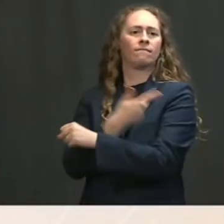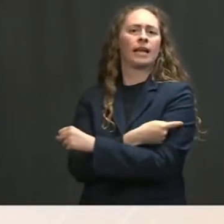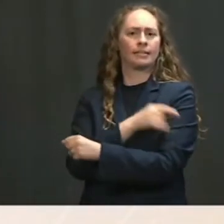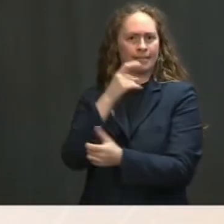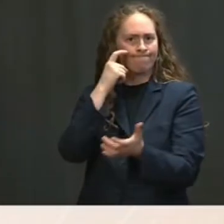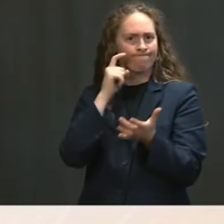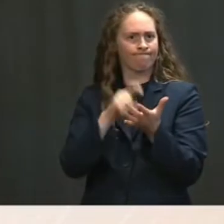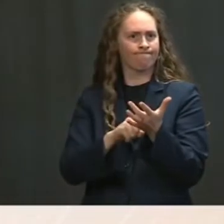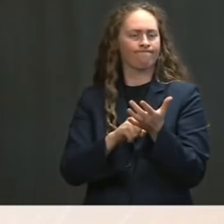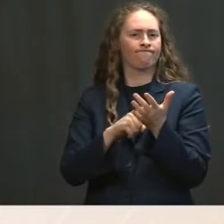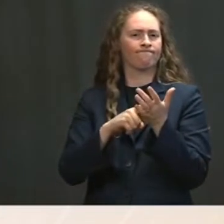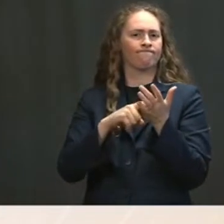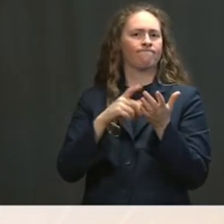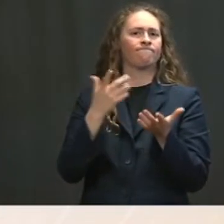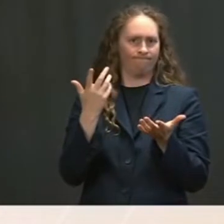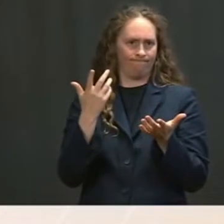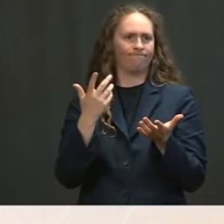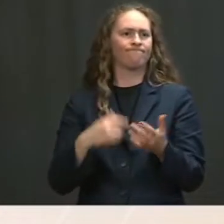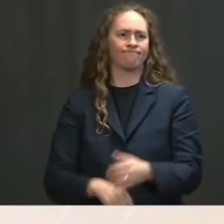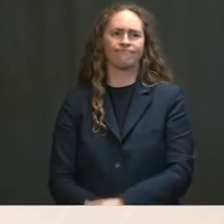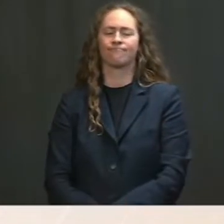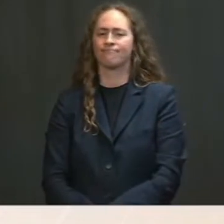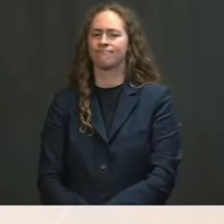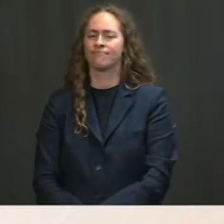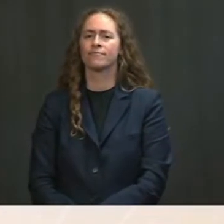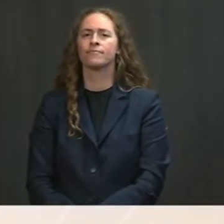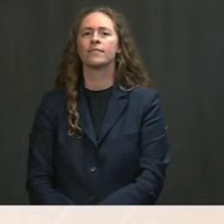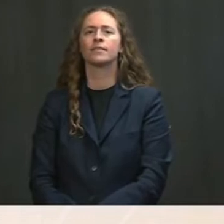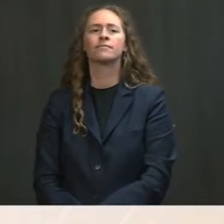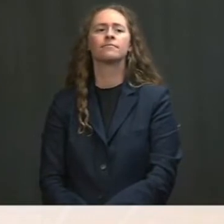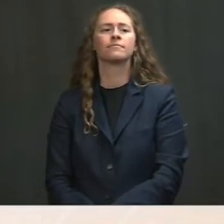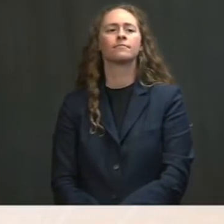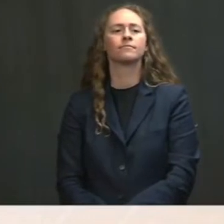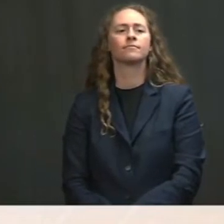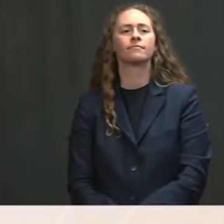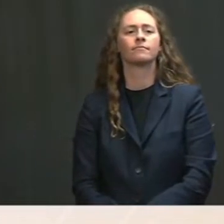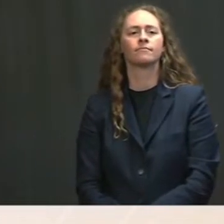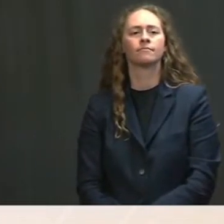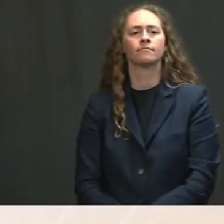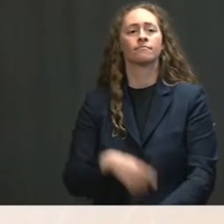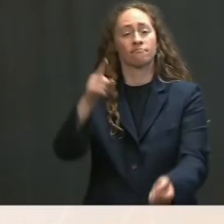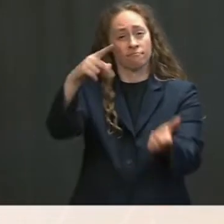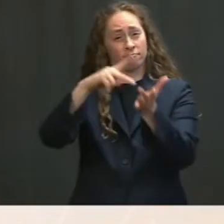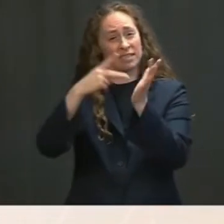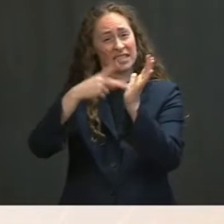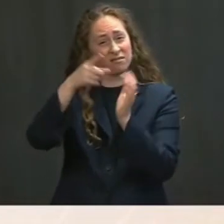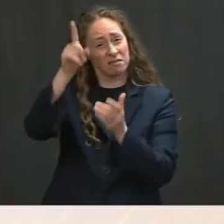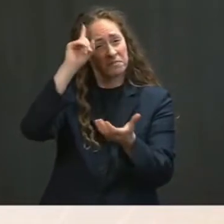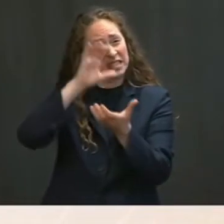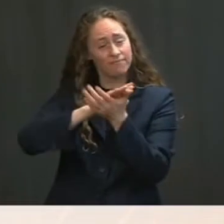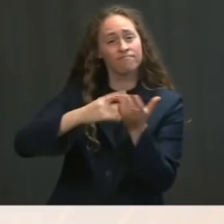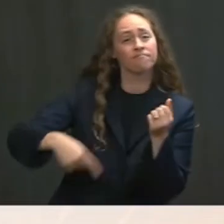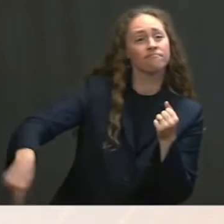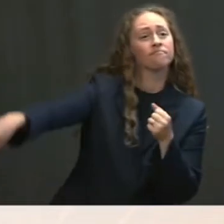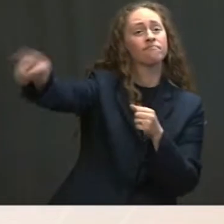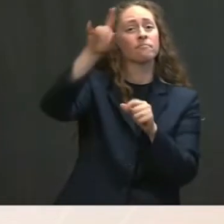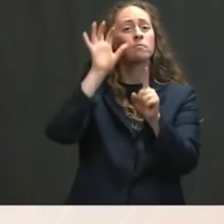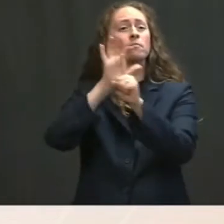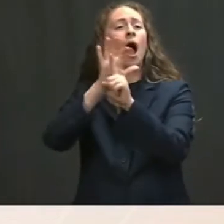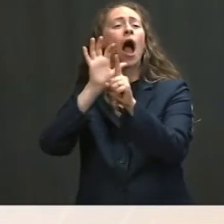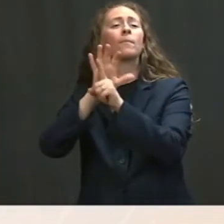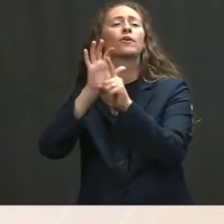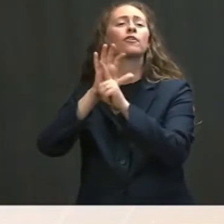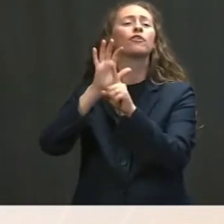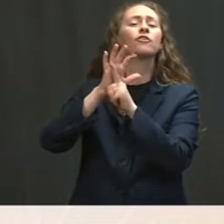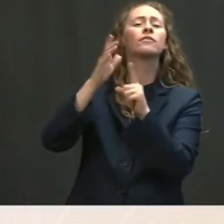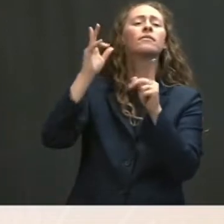do you personally believe that public figures and public companies that are helping spread misinformation about the vaccine should